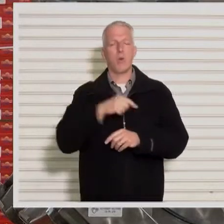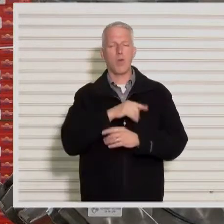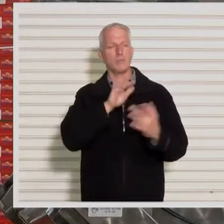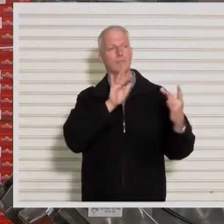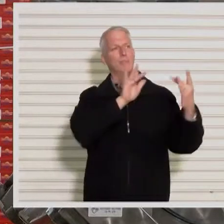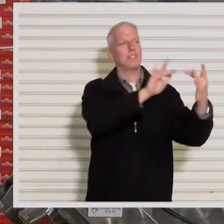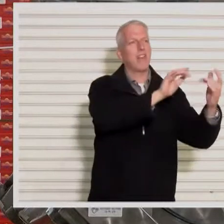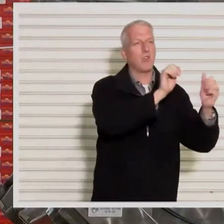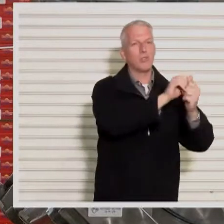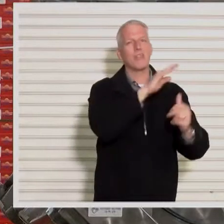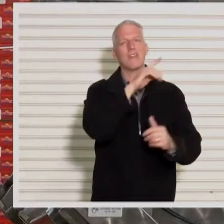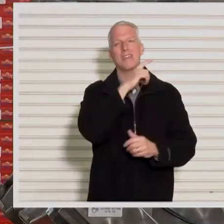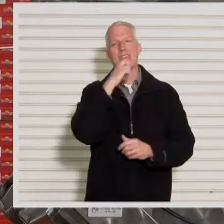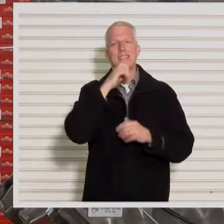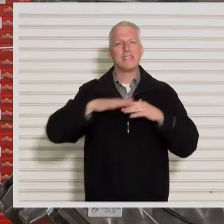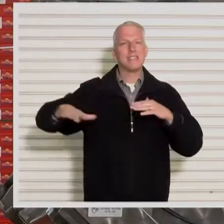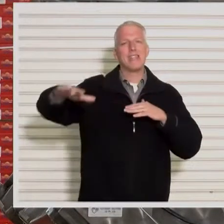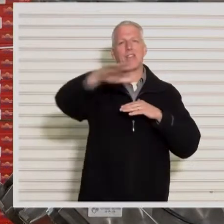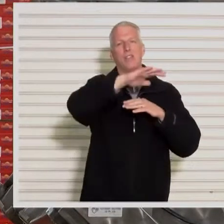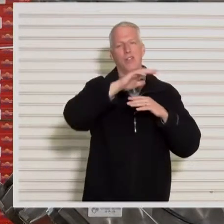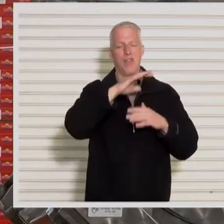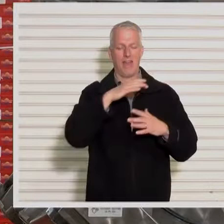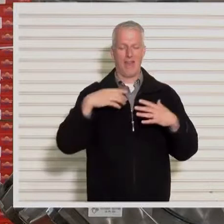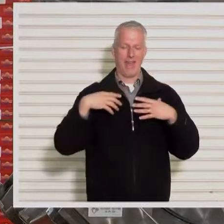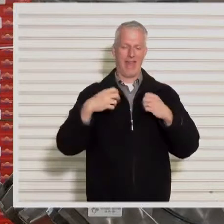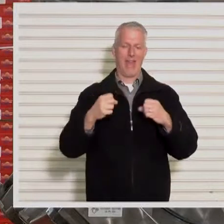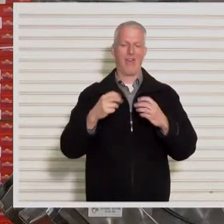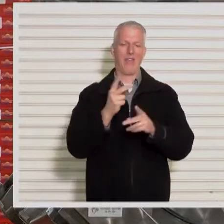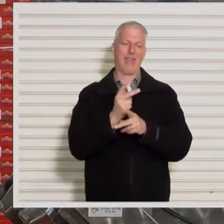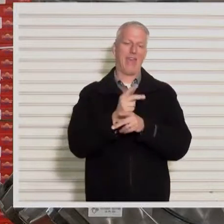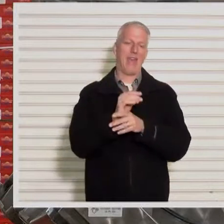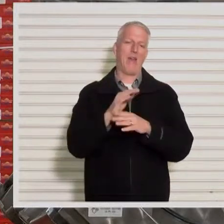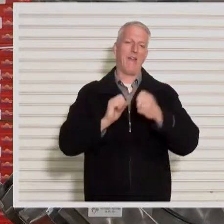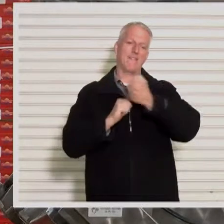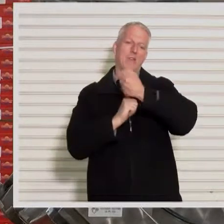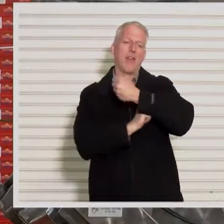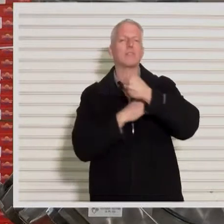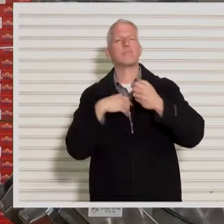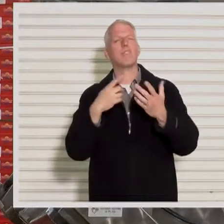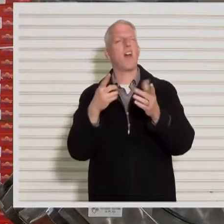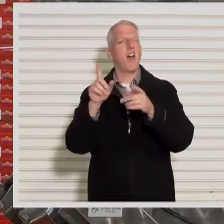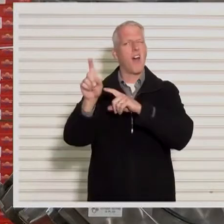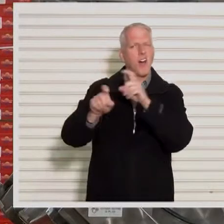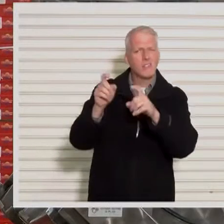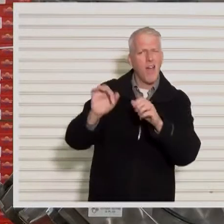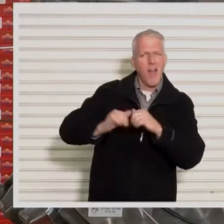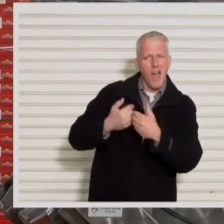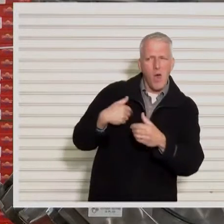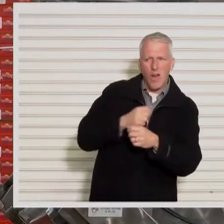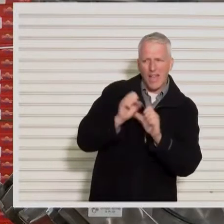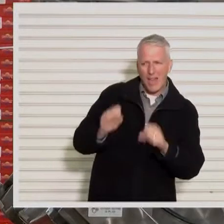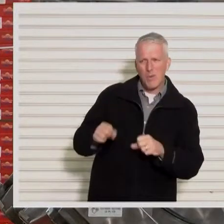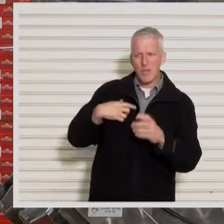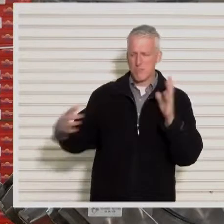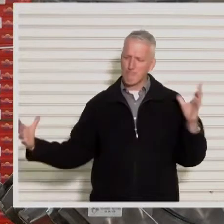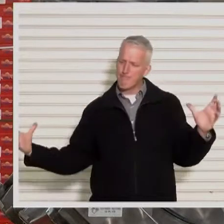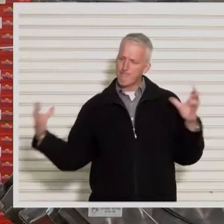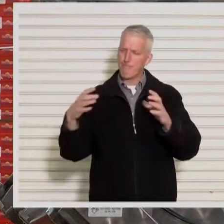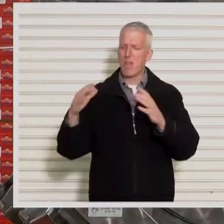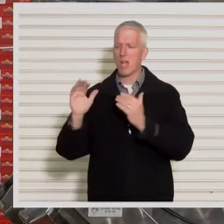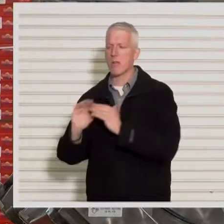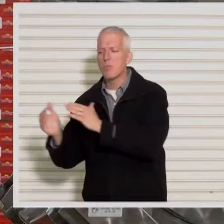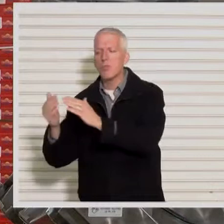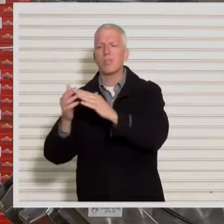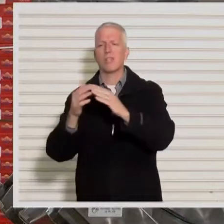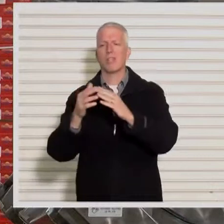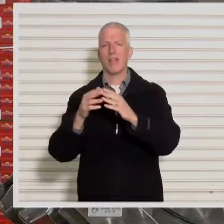to the Desert Healthcare Foundation, Dr. Barzaga and Alejandro, and talked about how we could bring together community, how we could